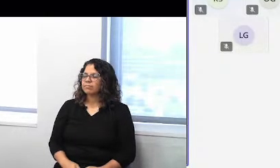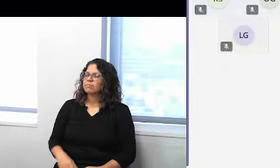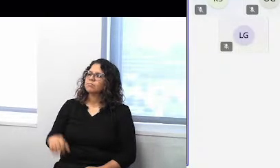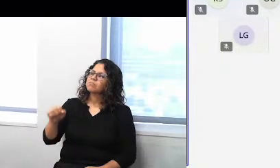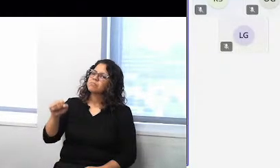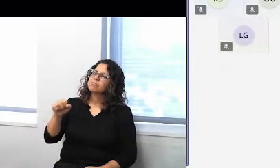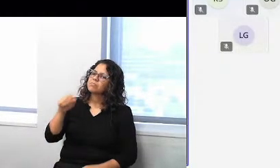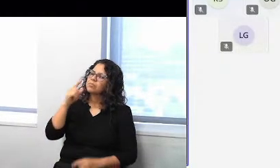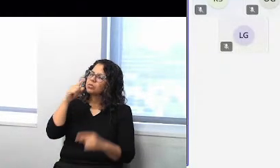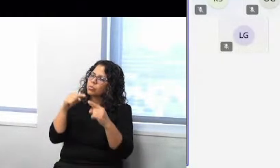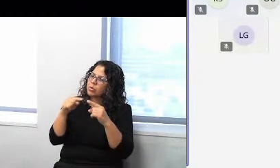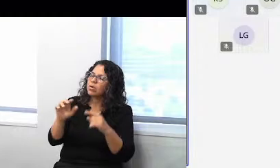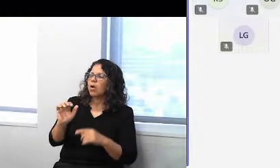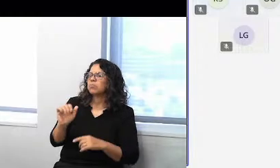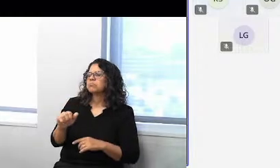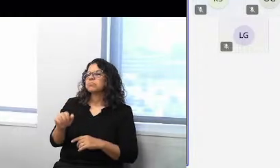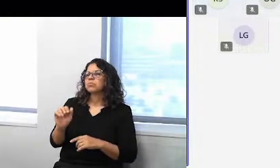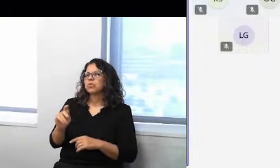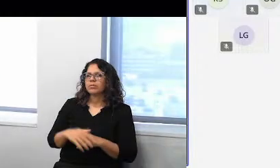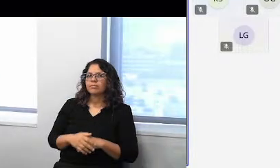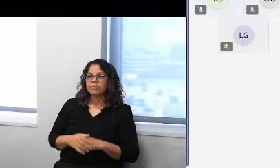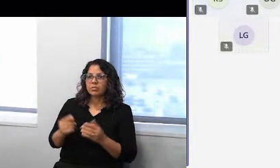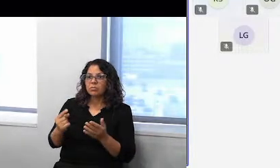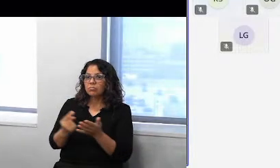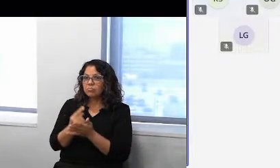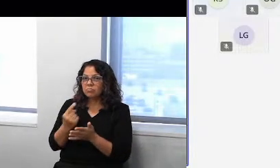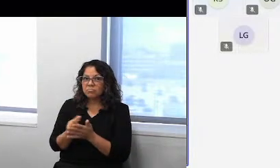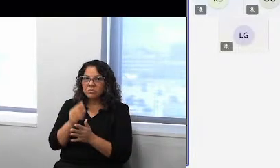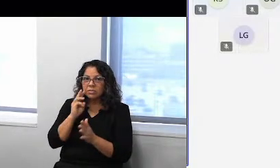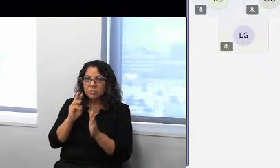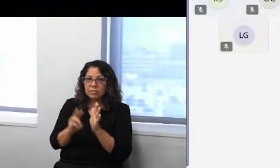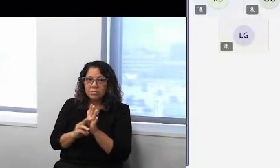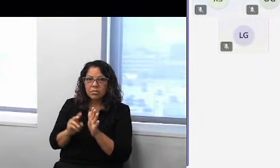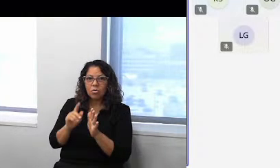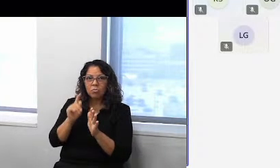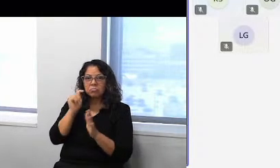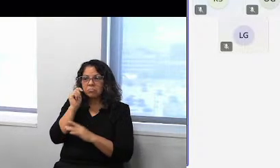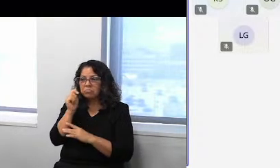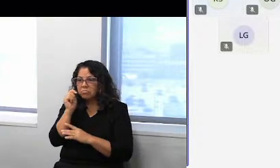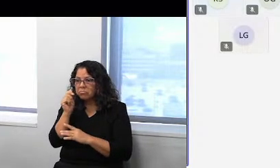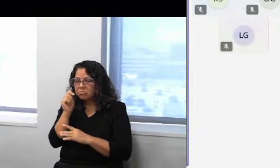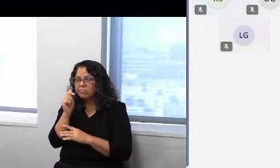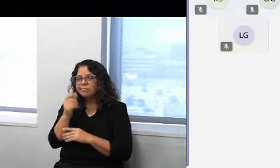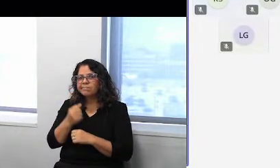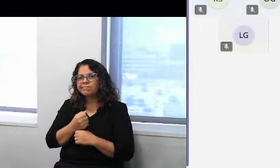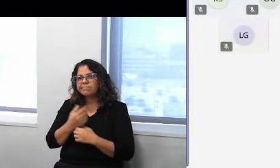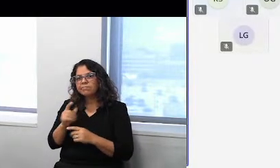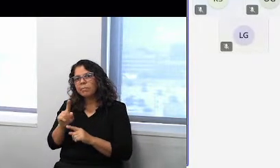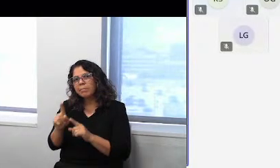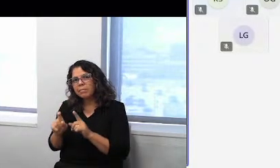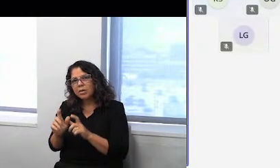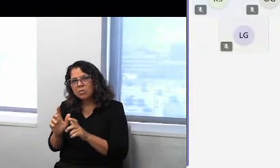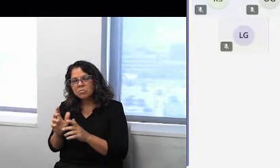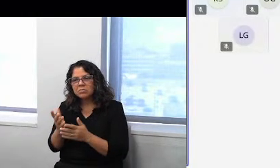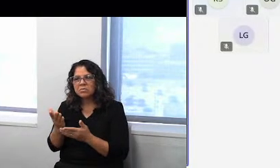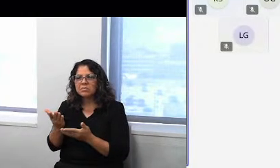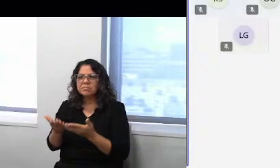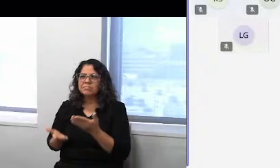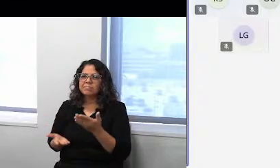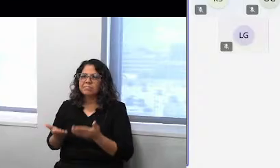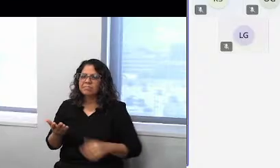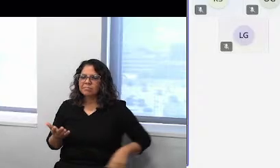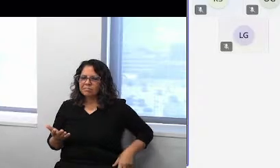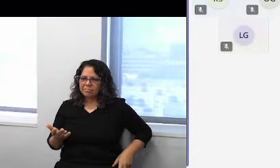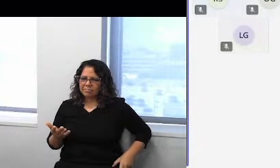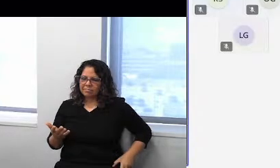sometimes a witness expresses a question with a certain amount of passion and sometimes a